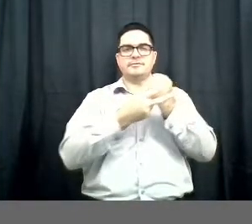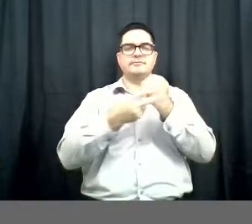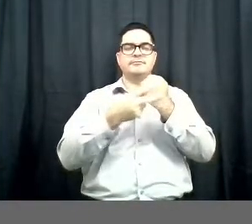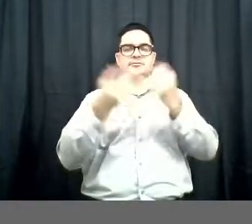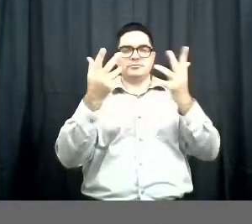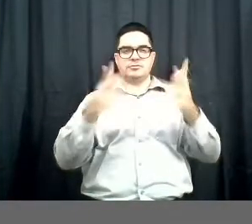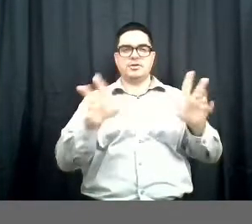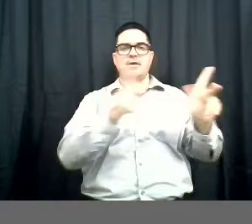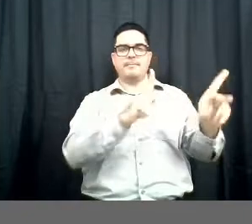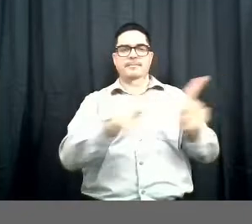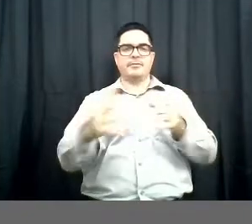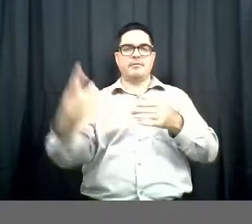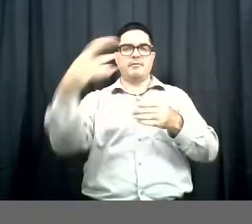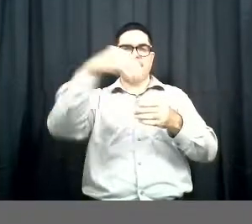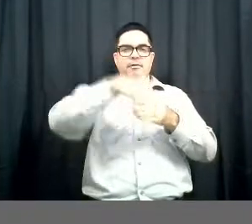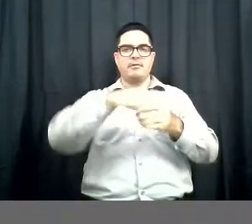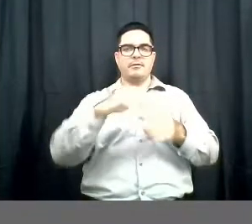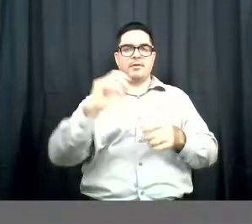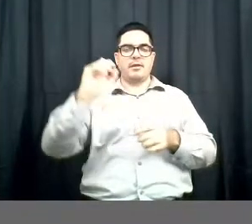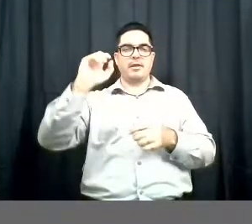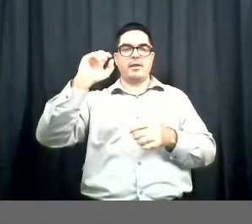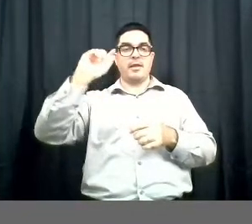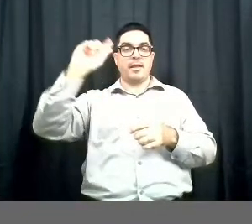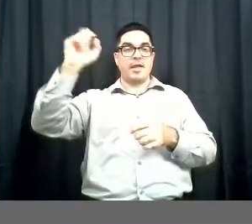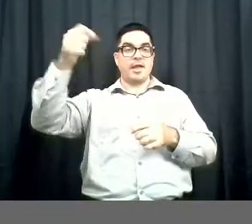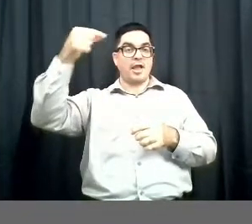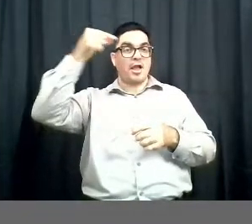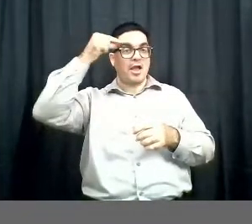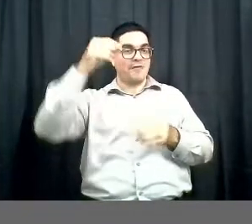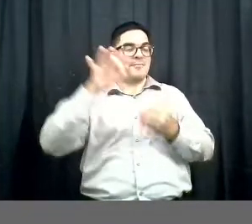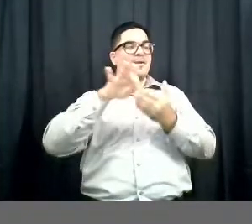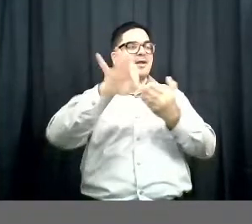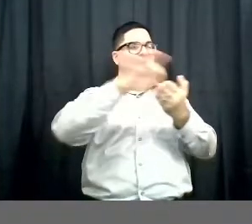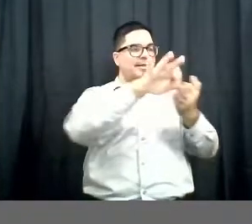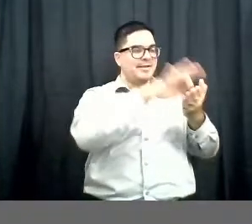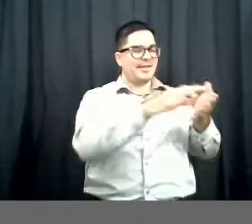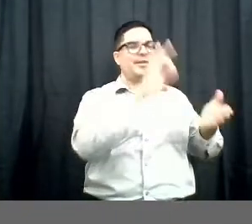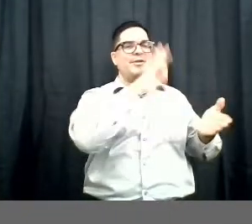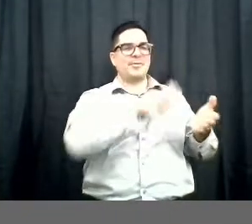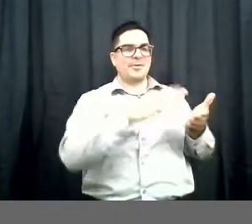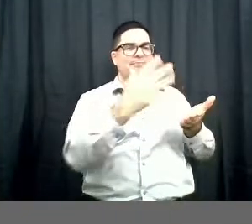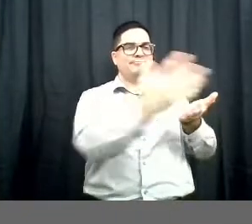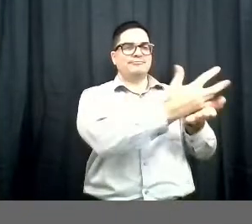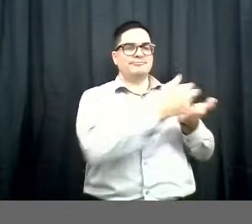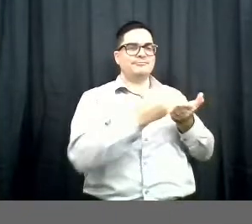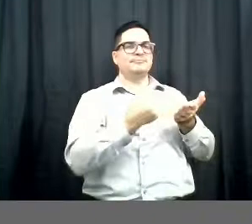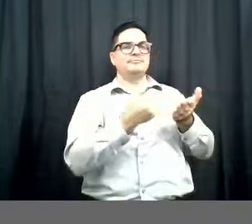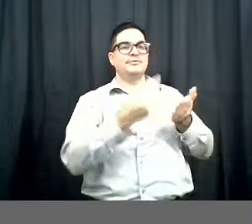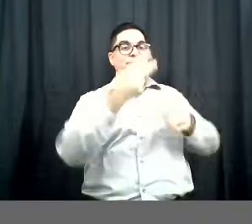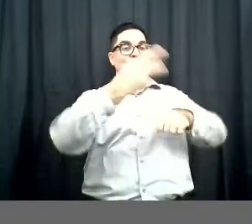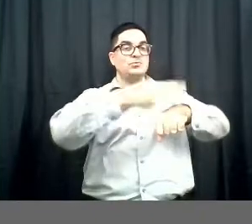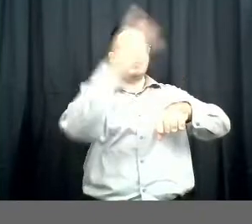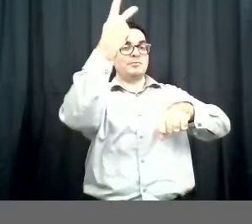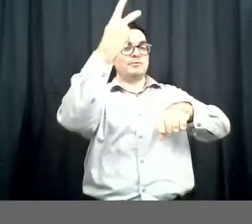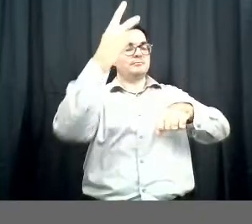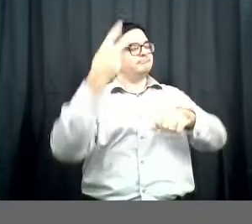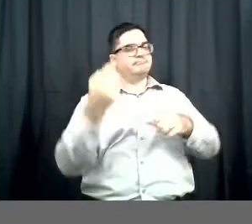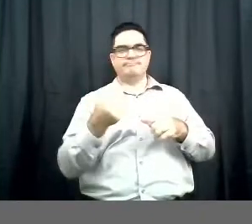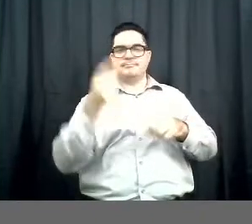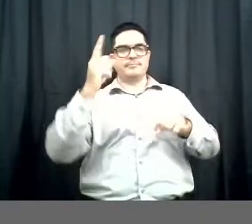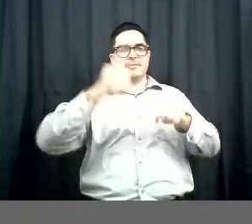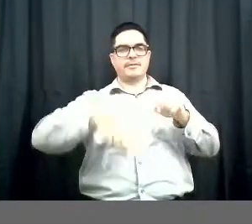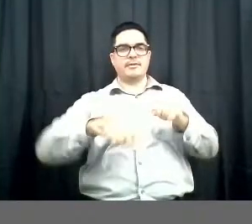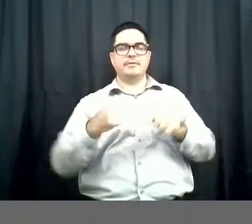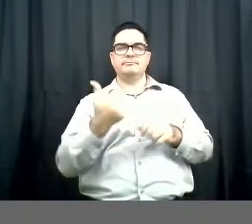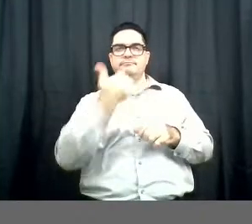can't take double credit. What you see on this page, in the top graph, it's in dollars, in the bottom, in average